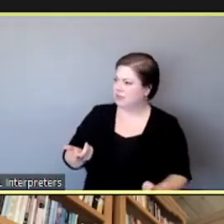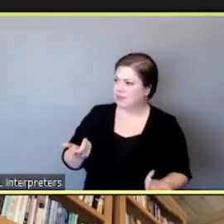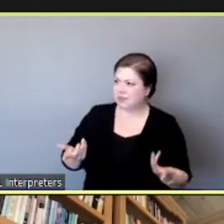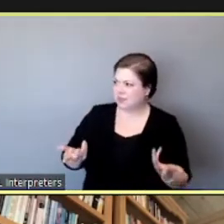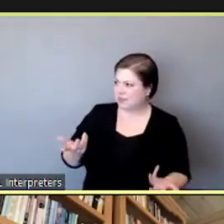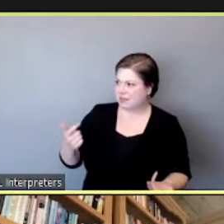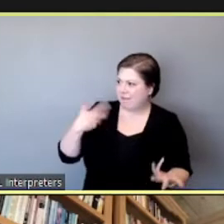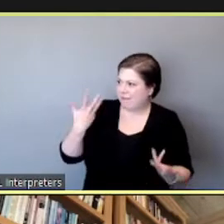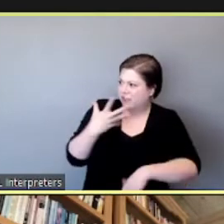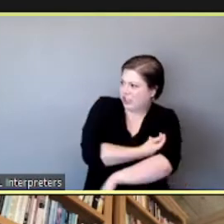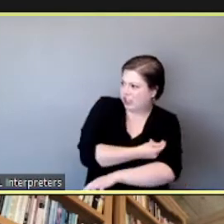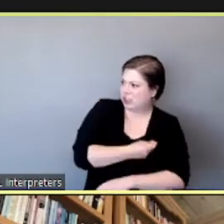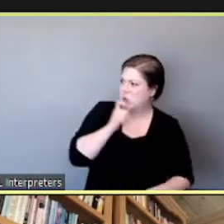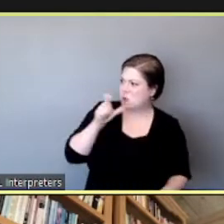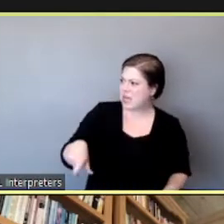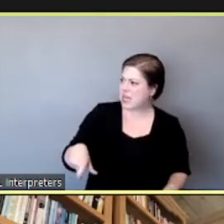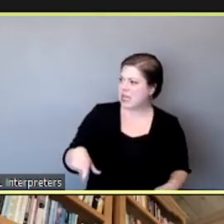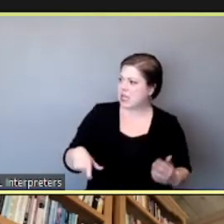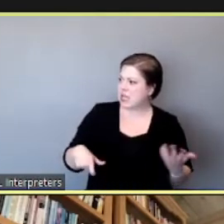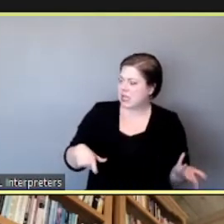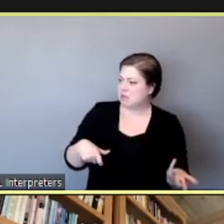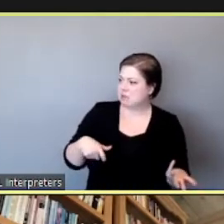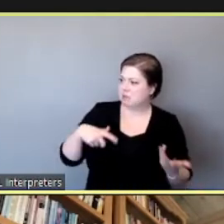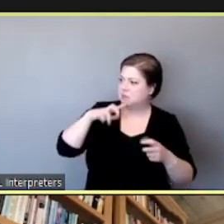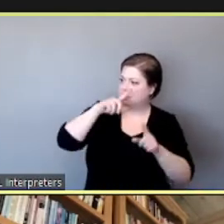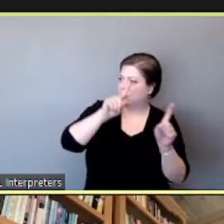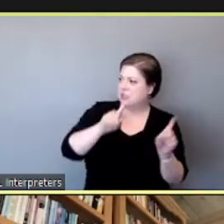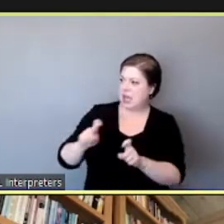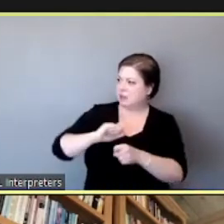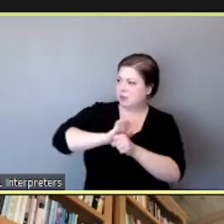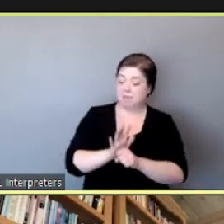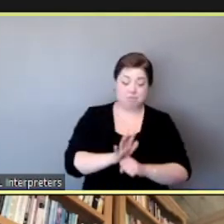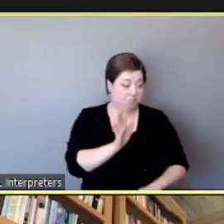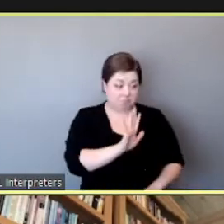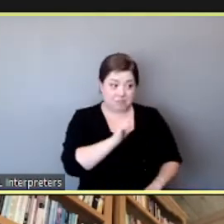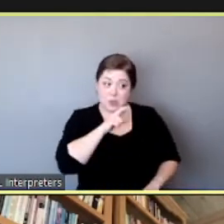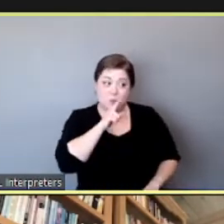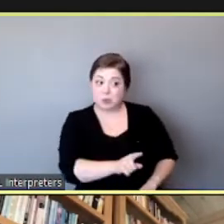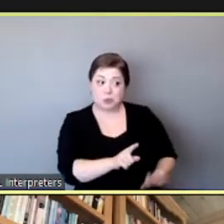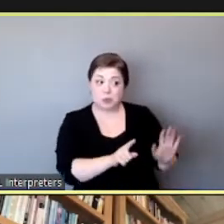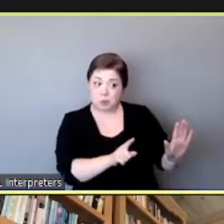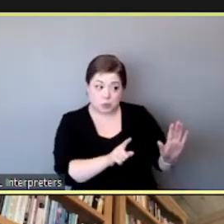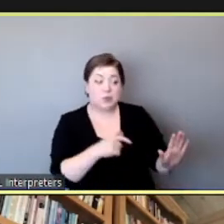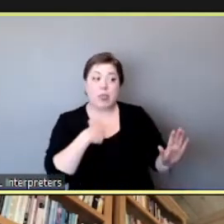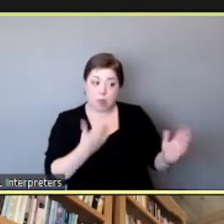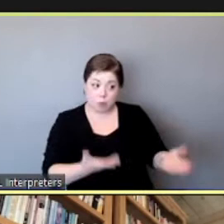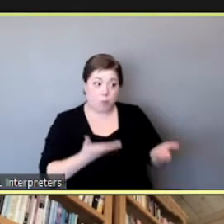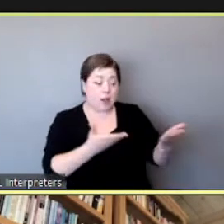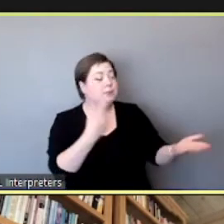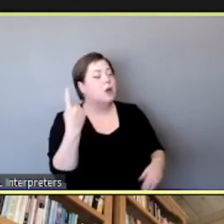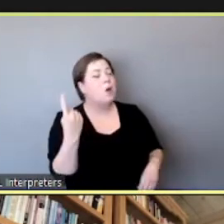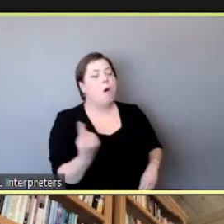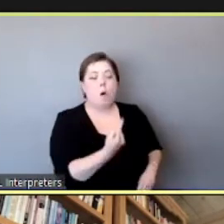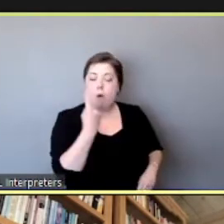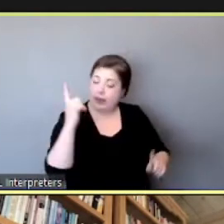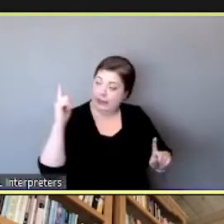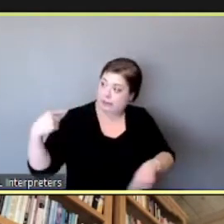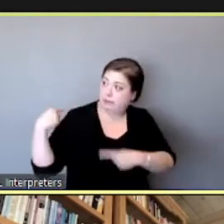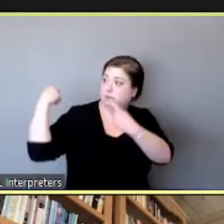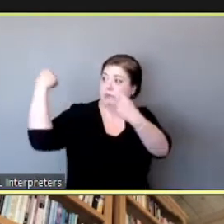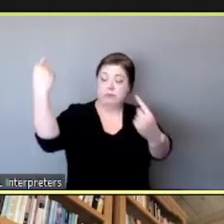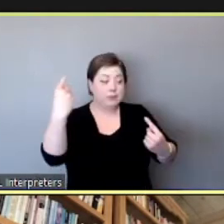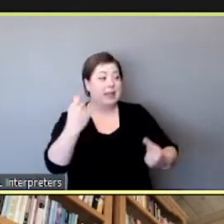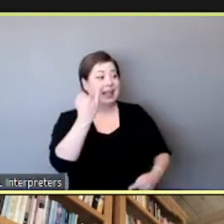I'm vaccinated, so I don't need to get tested for COVID. And I said, that's not true. The recommendation has always been anyone